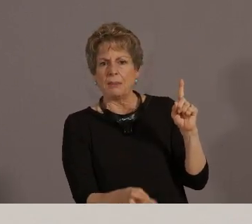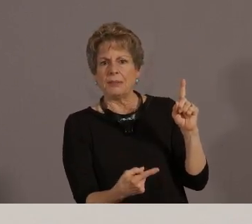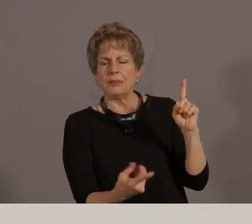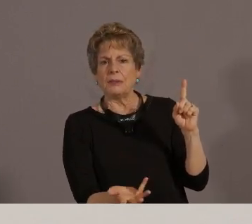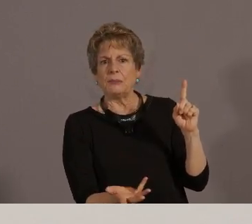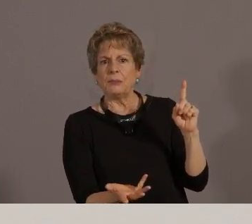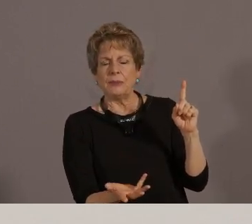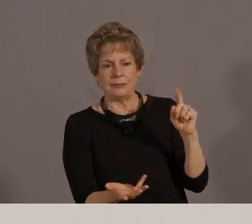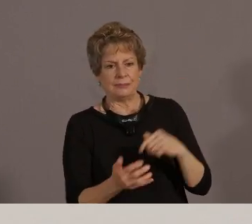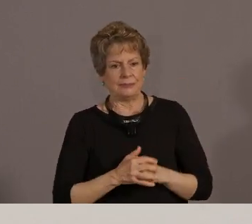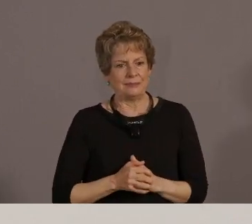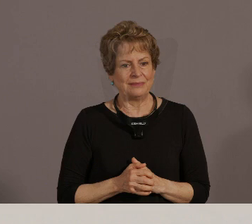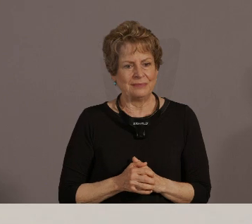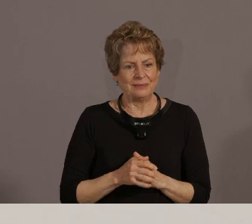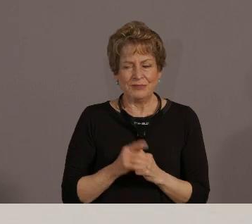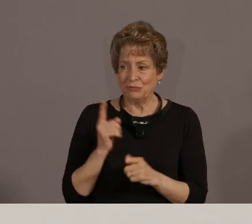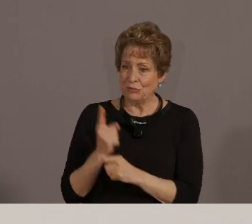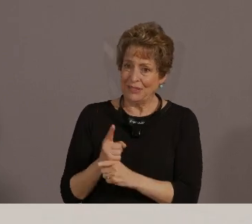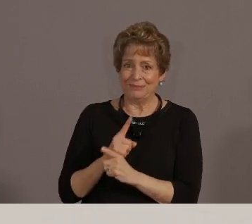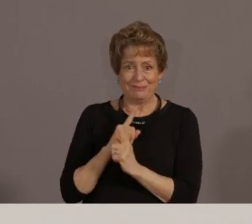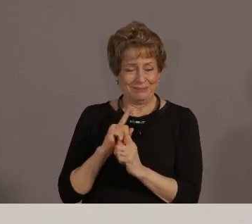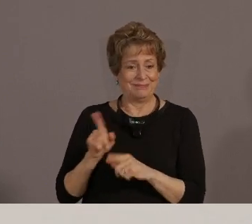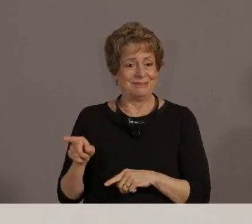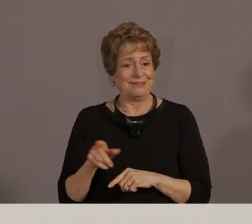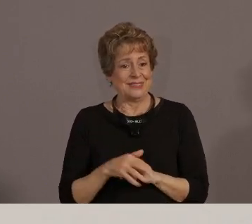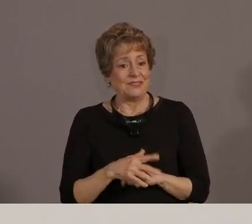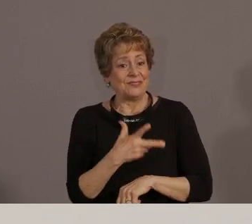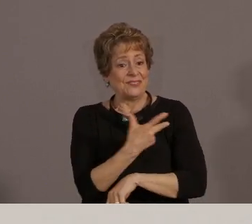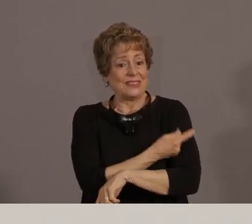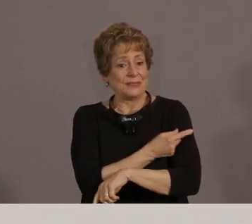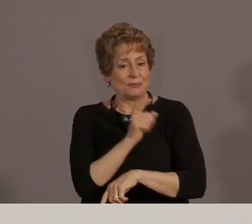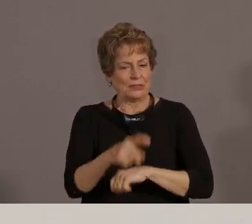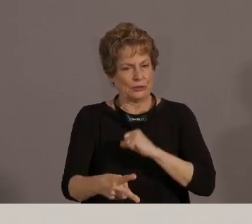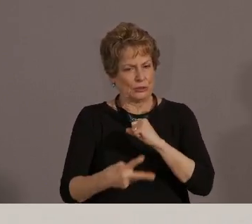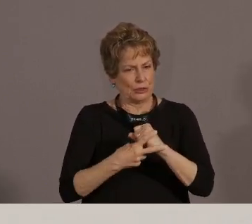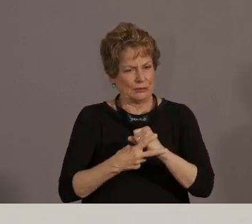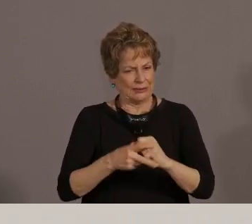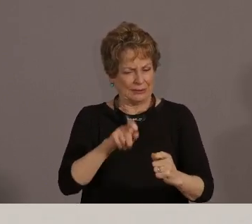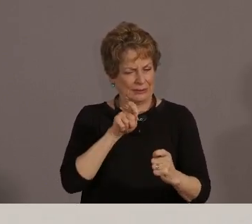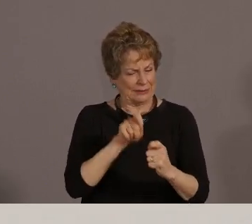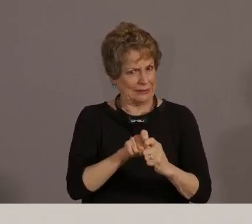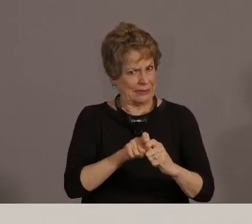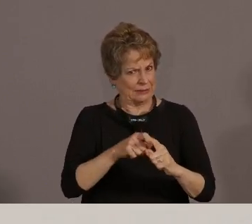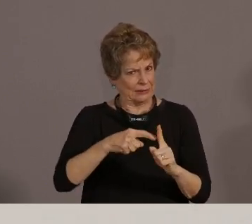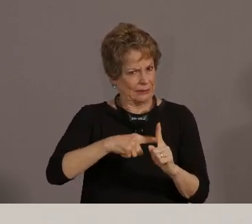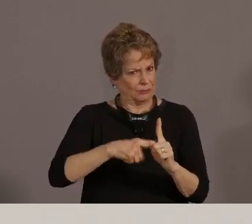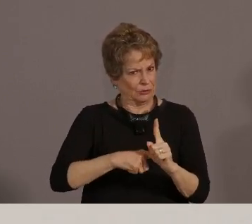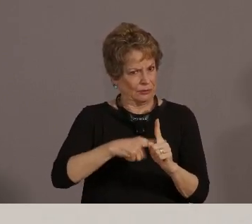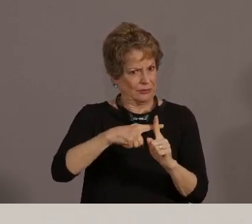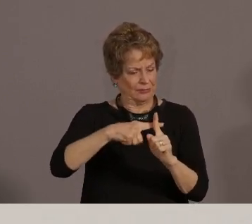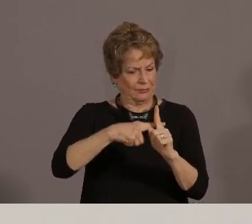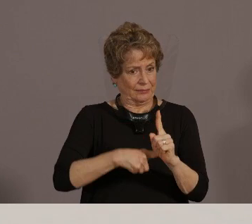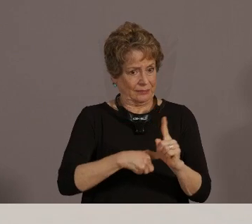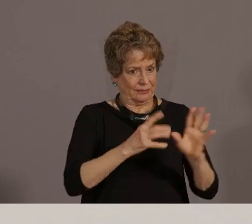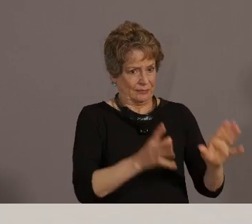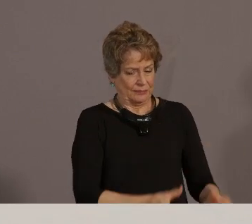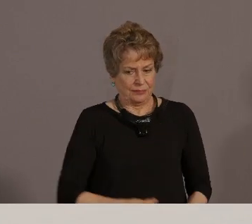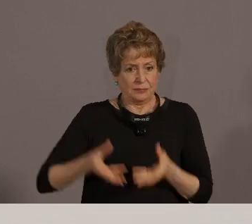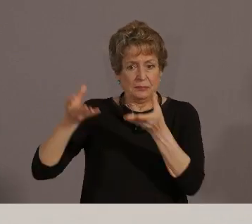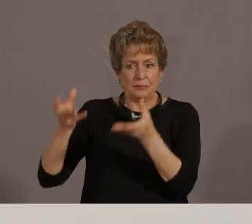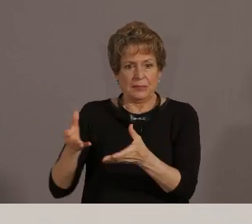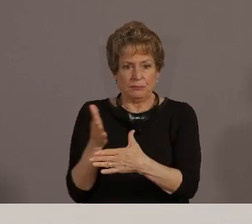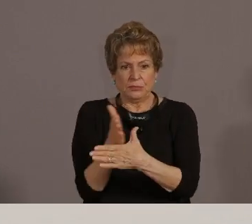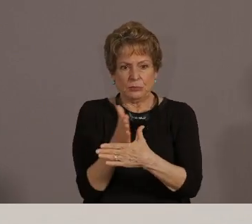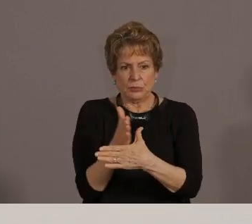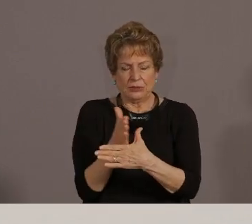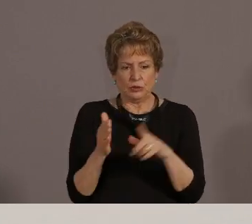the vaccine needs to be stored at a specific temperature. So once you bring it out, I think it needs to be stored between 20 and 70